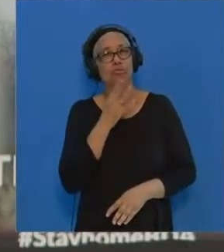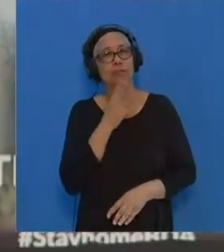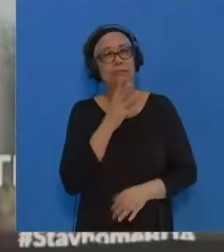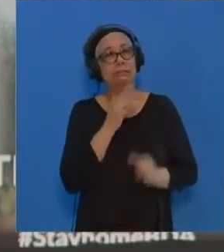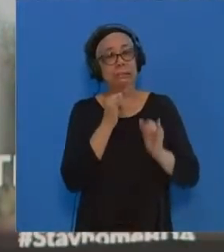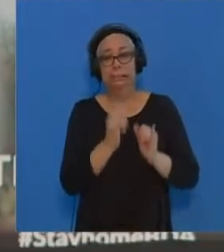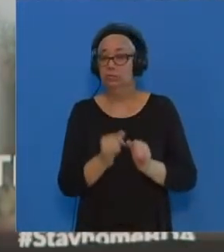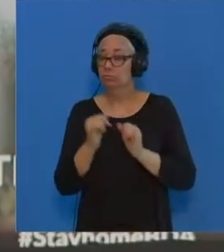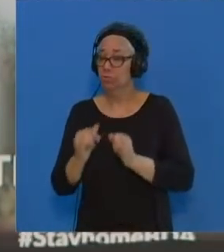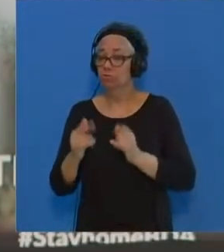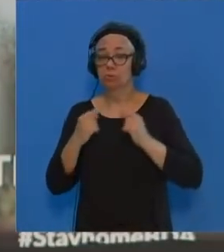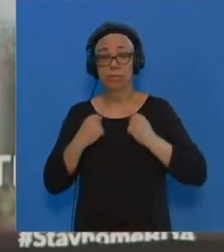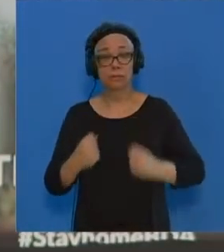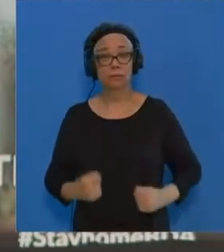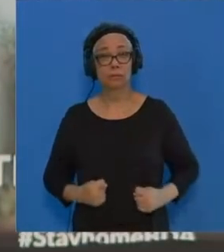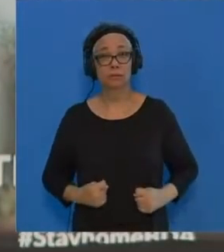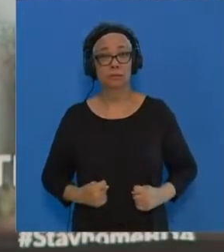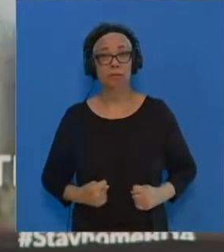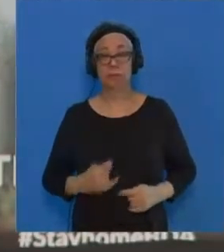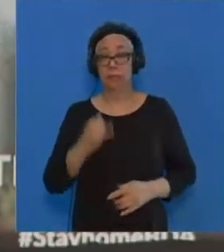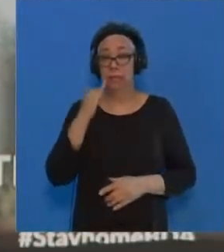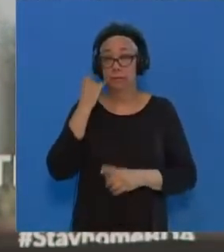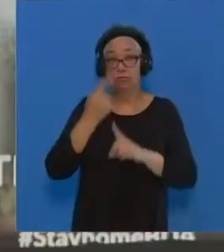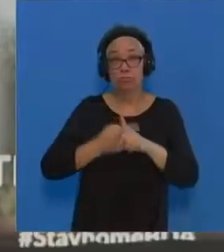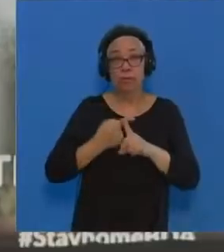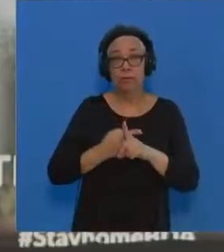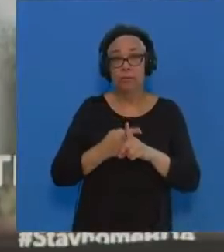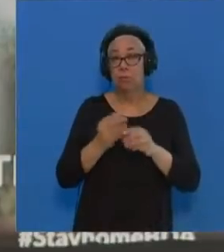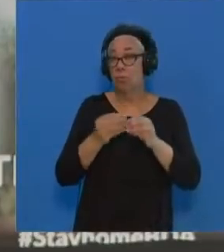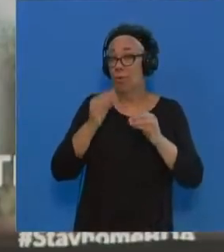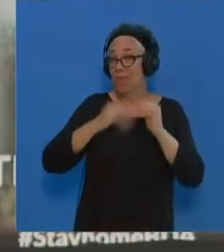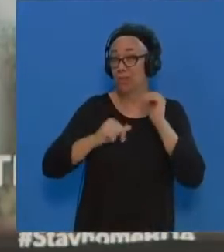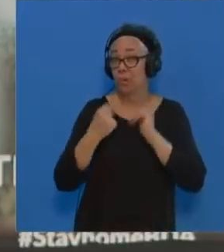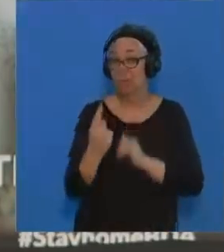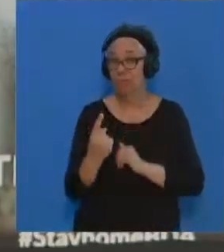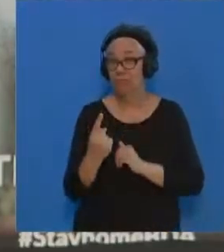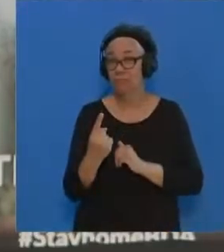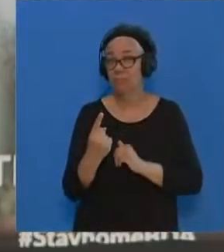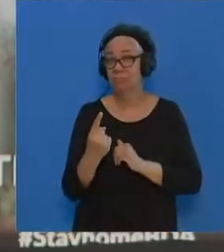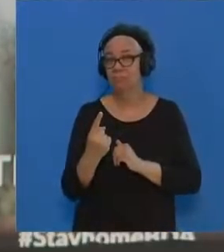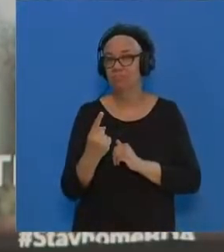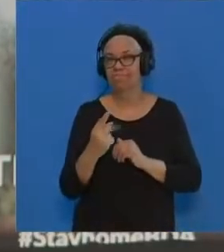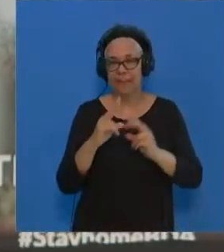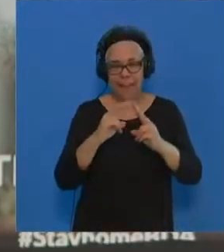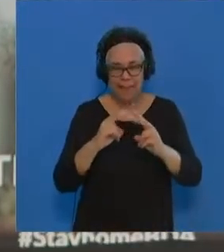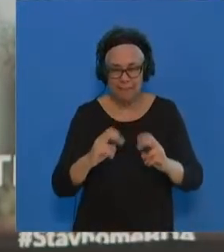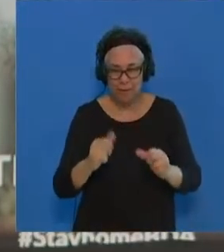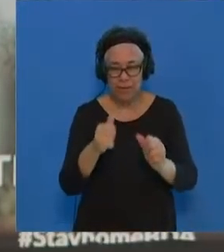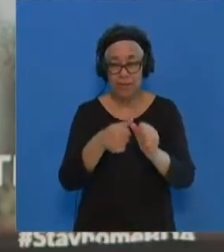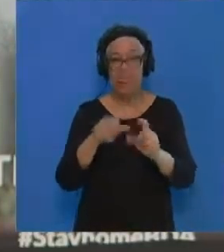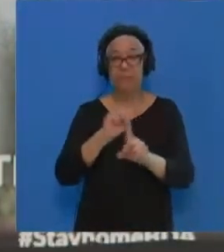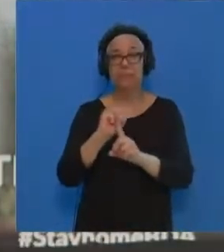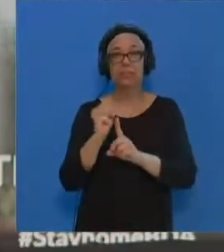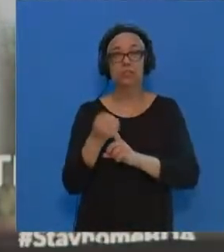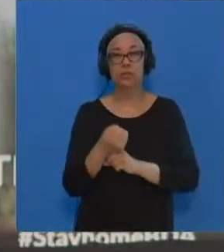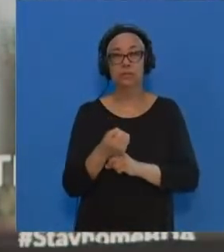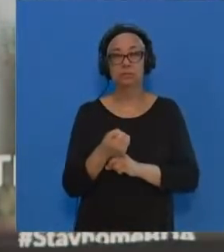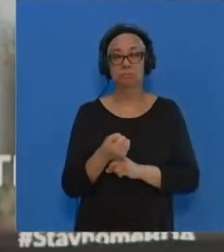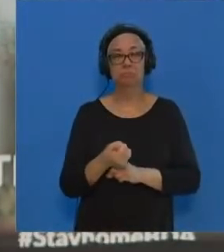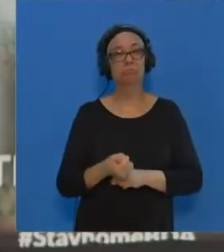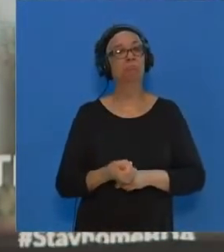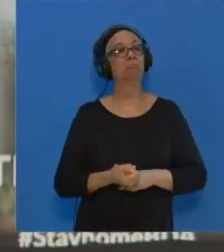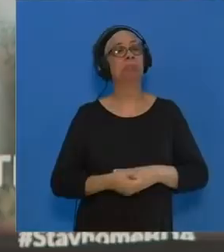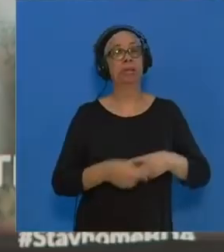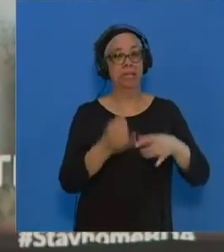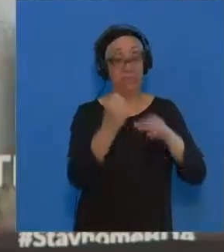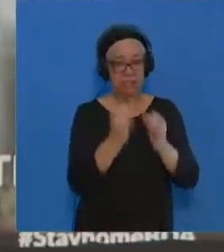tenant individually. If you're renting to more than one tenant, assess each tenant situation on a